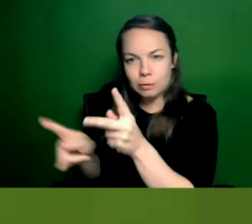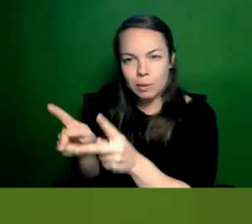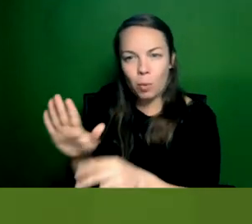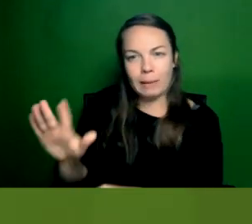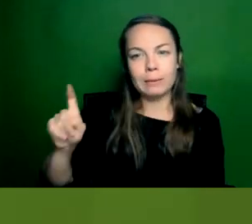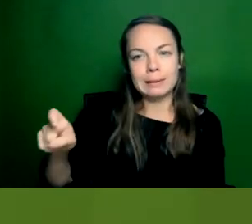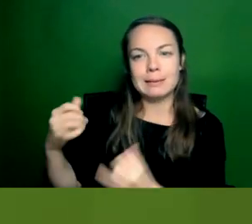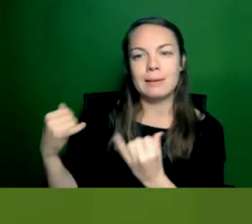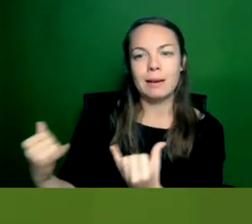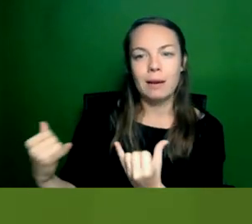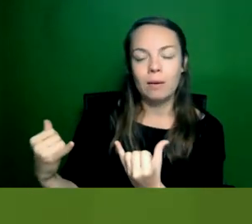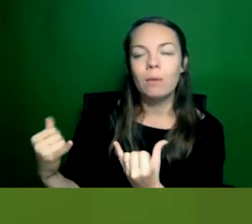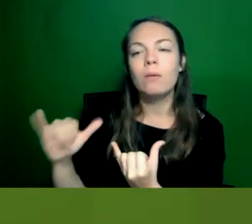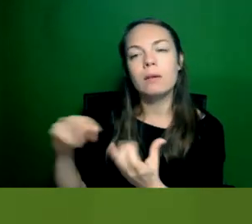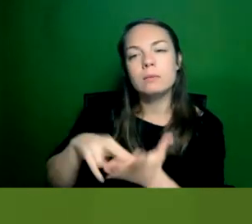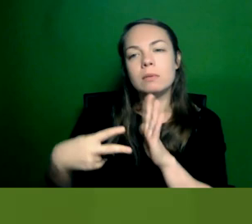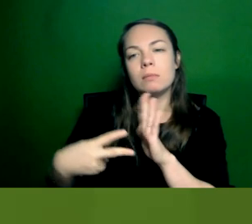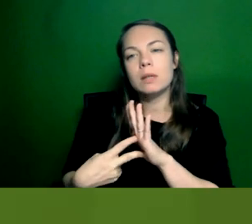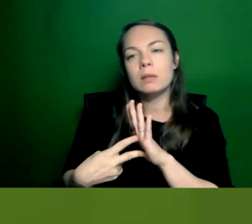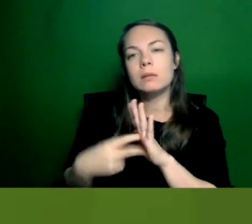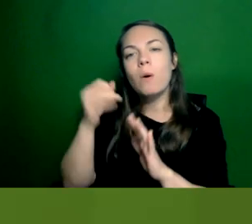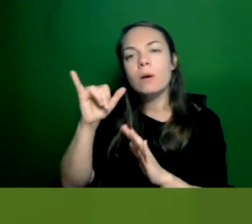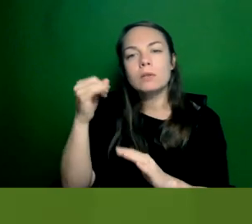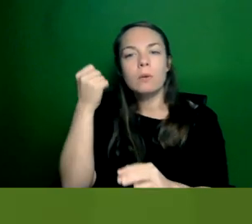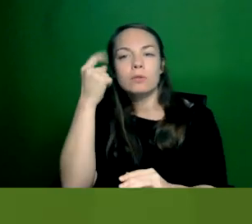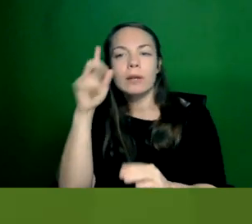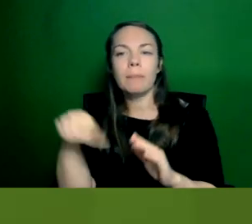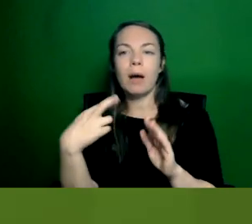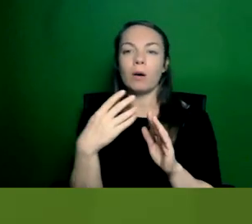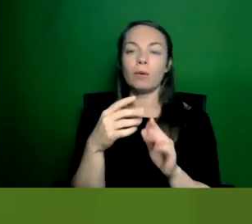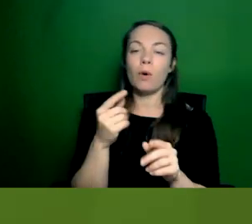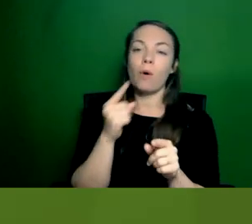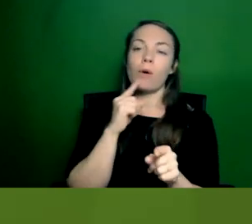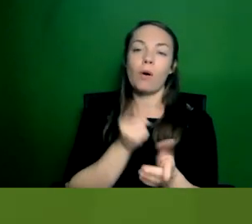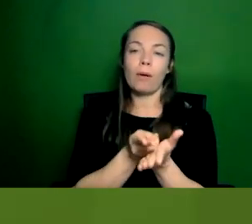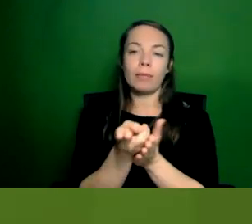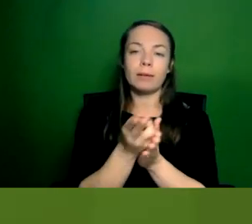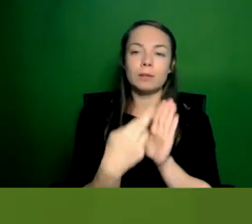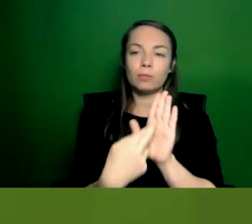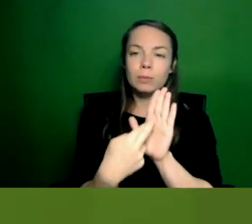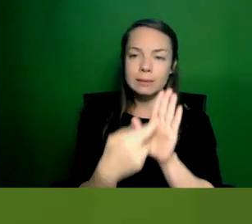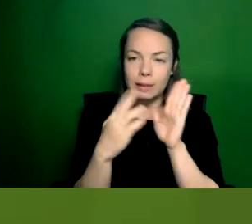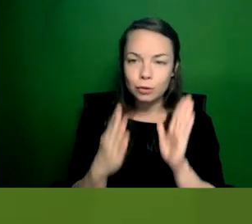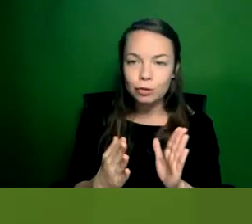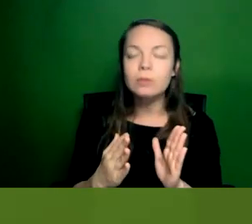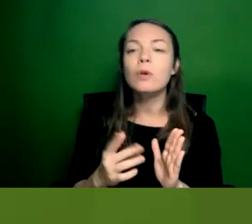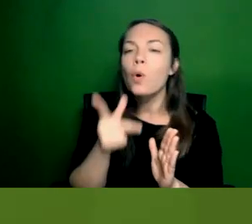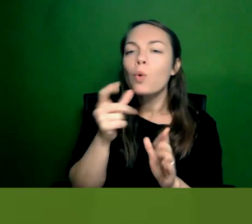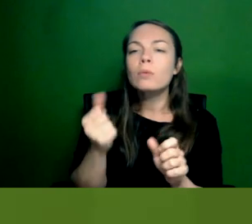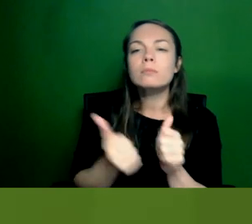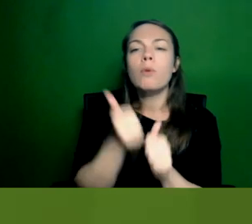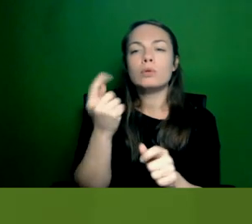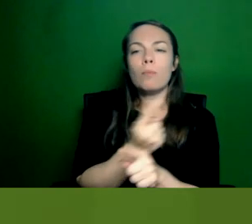know, how do people, being conscious of representation, being conscious of, you know, who is most appropriate